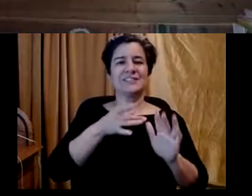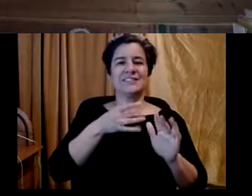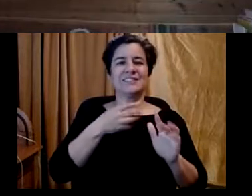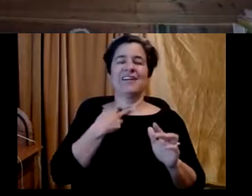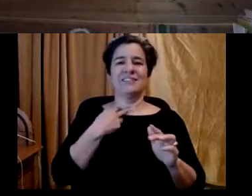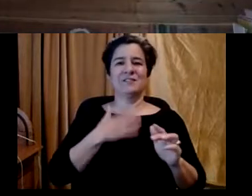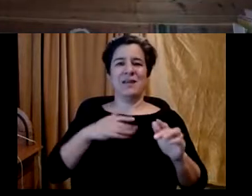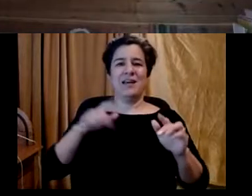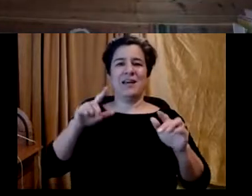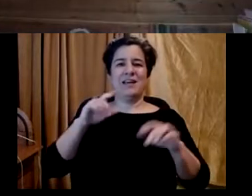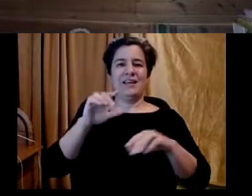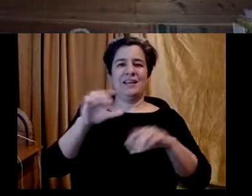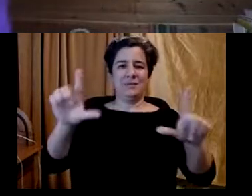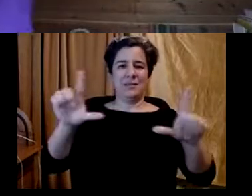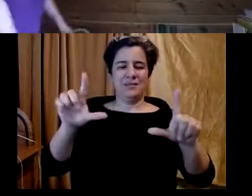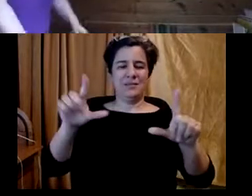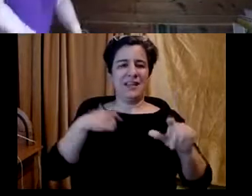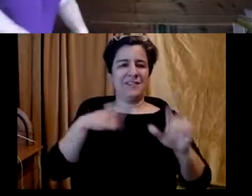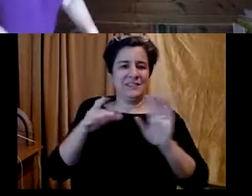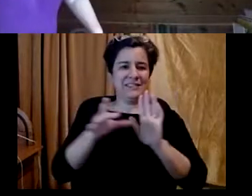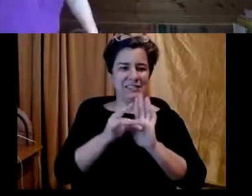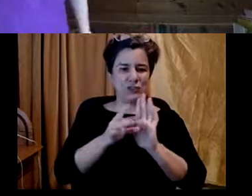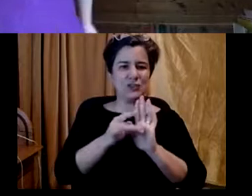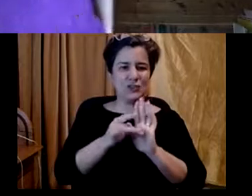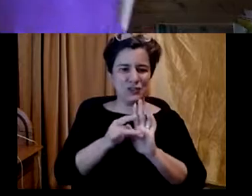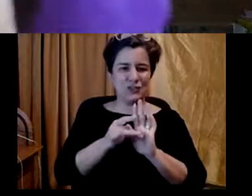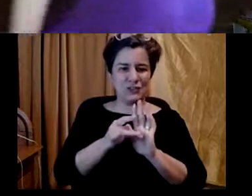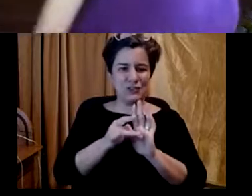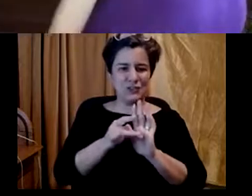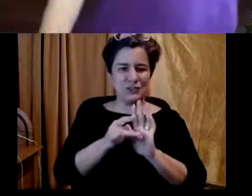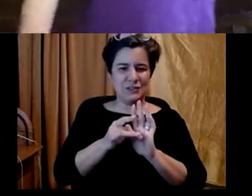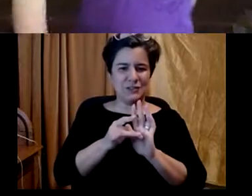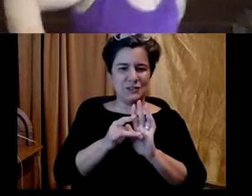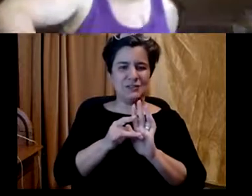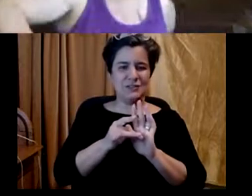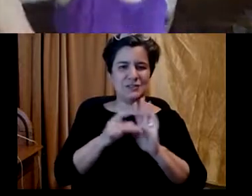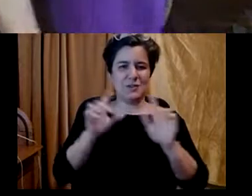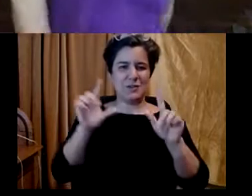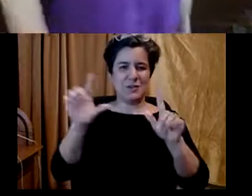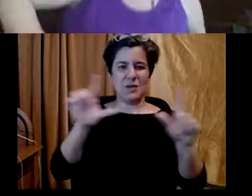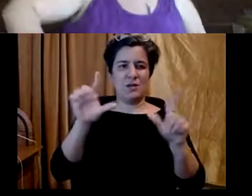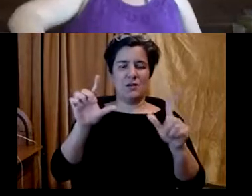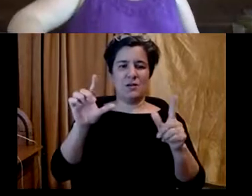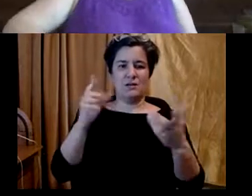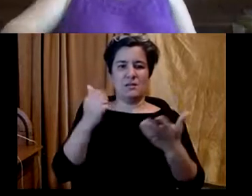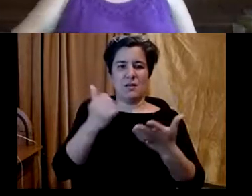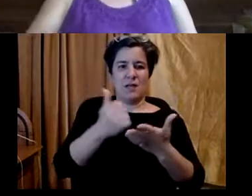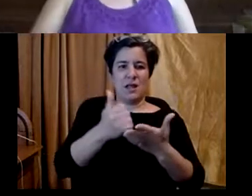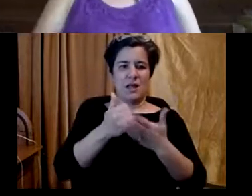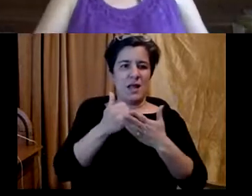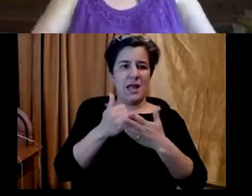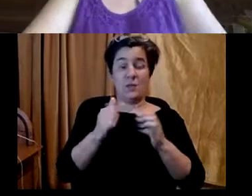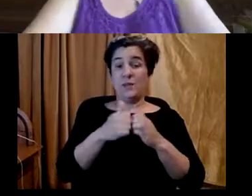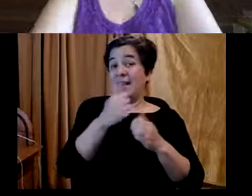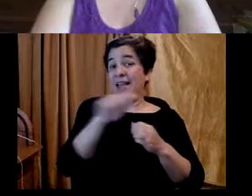actual shungite sticker on my monitor to sort of help with any interactions I